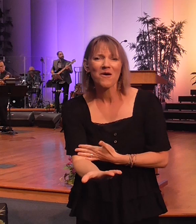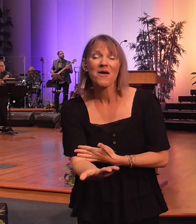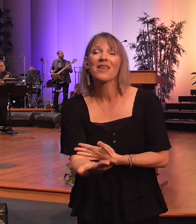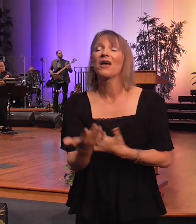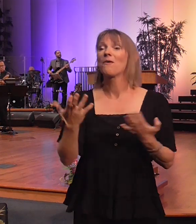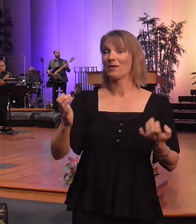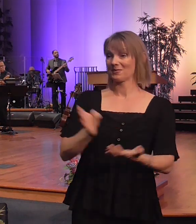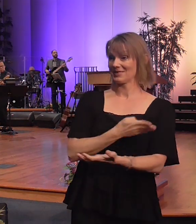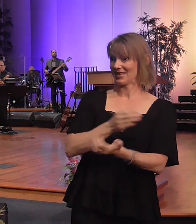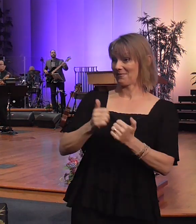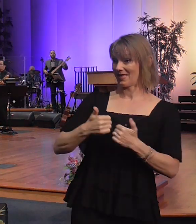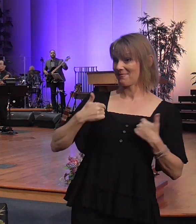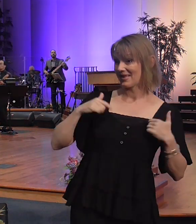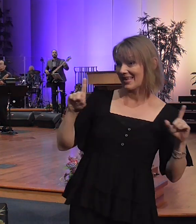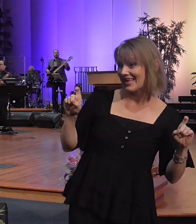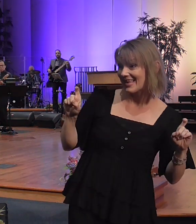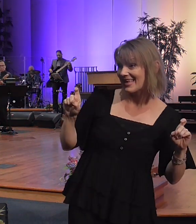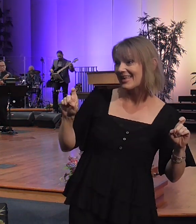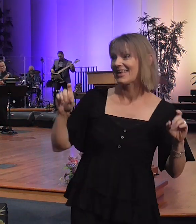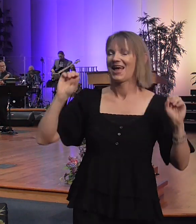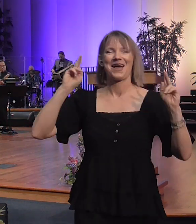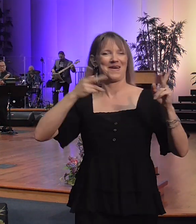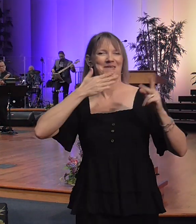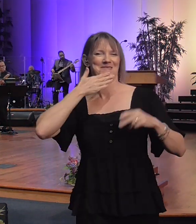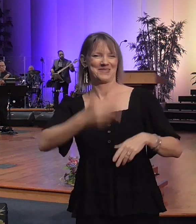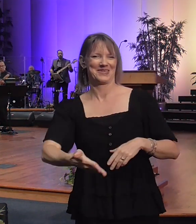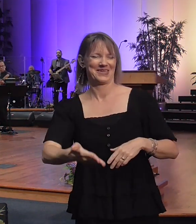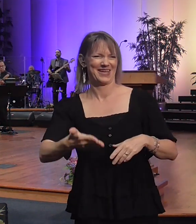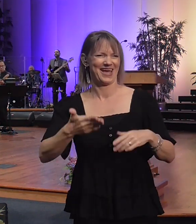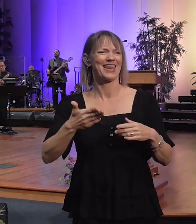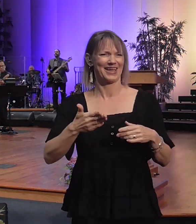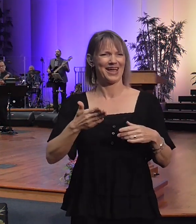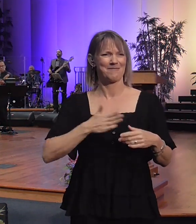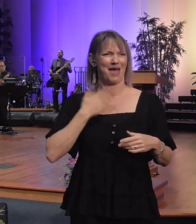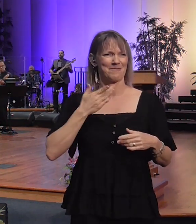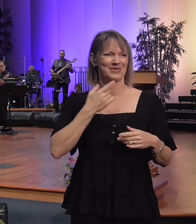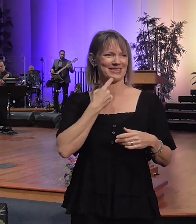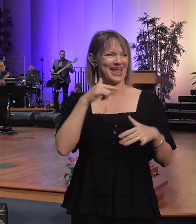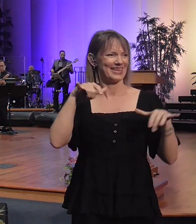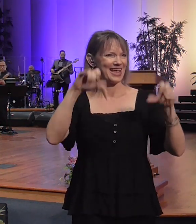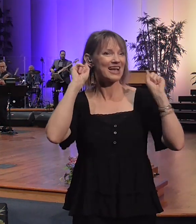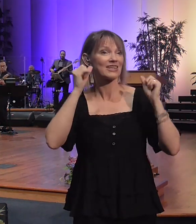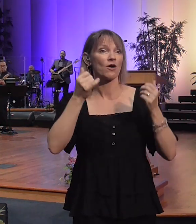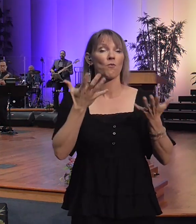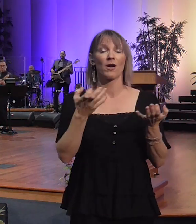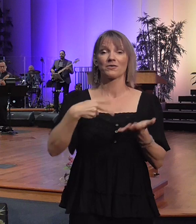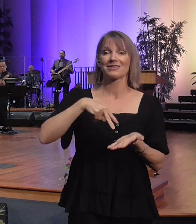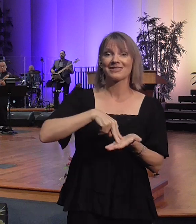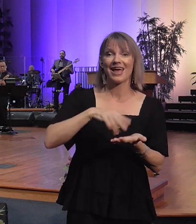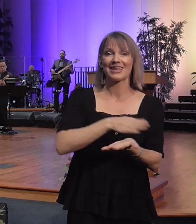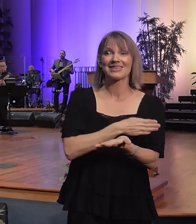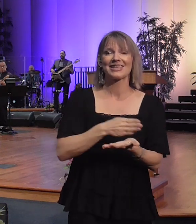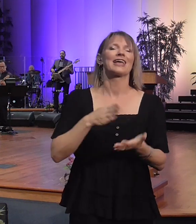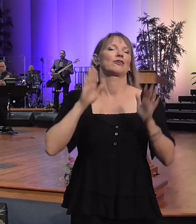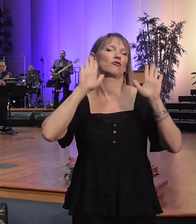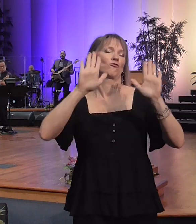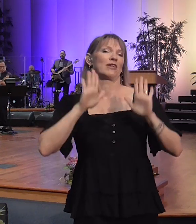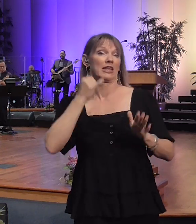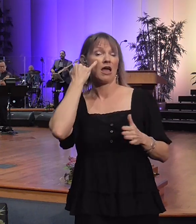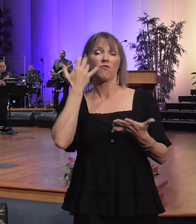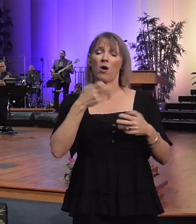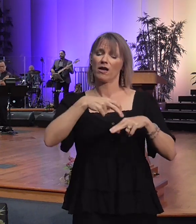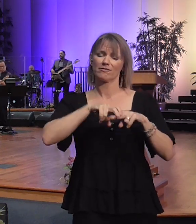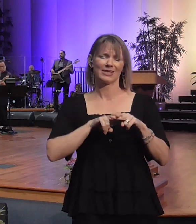me? Oh, good. I'm so glad you said yes. If you want to stand and sing, that'll be great. You want to stay seated? That's just fine,